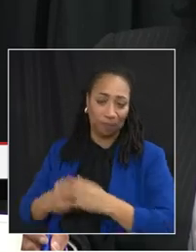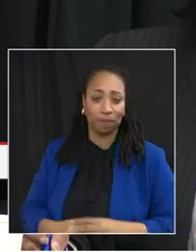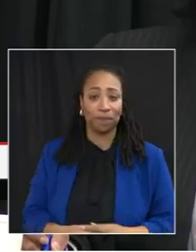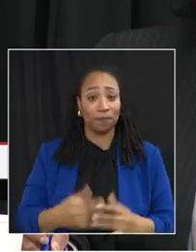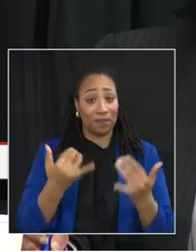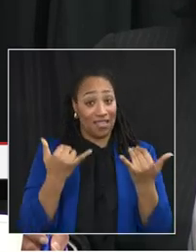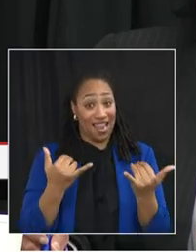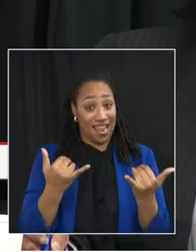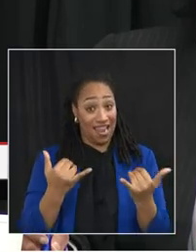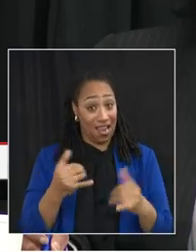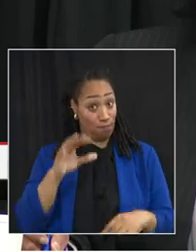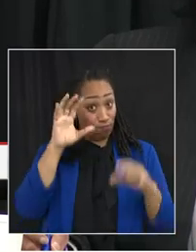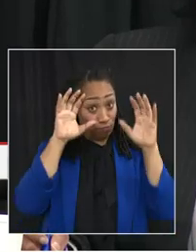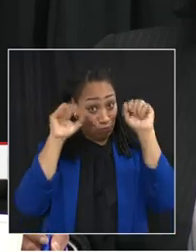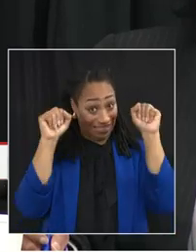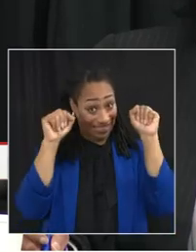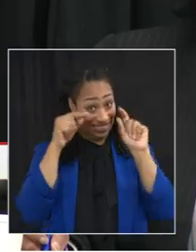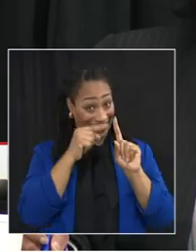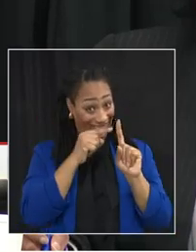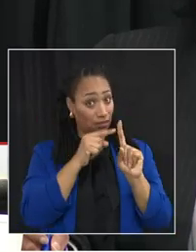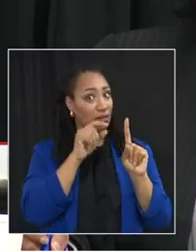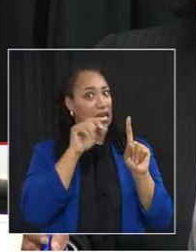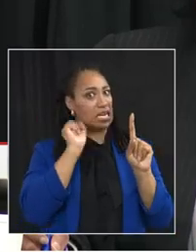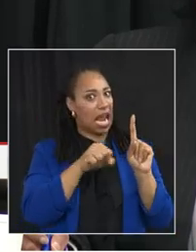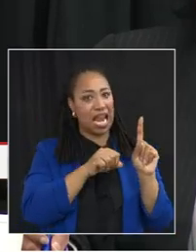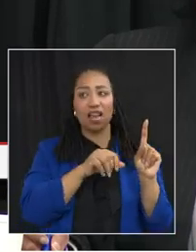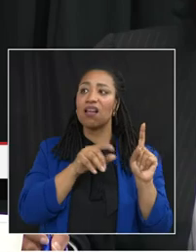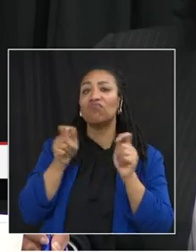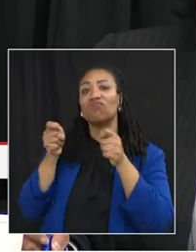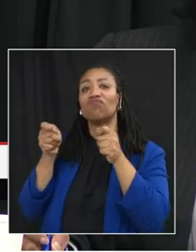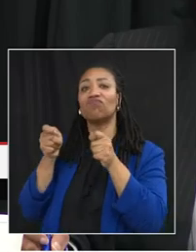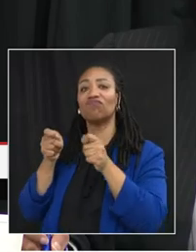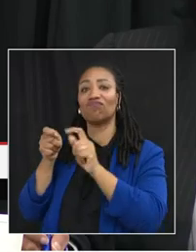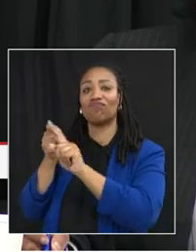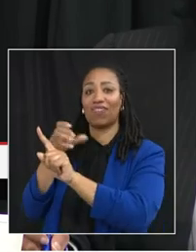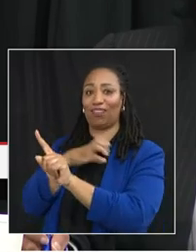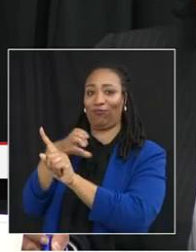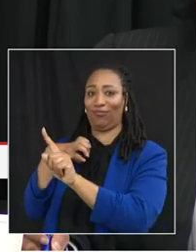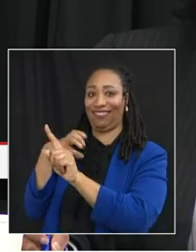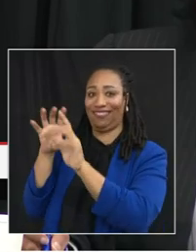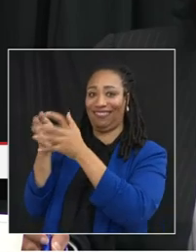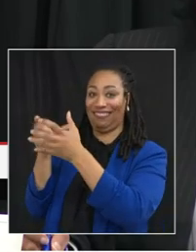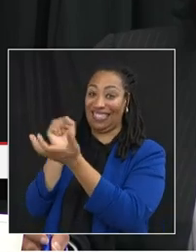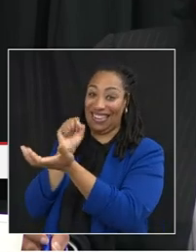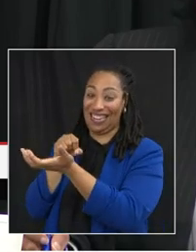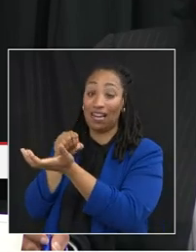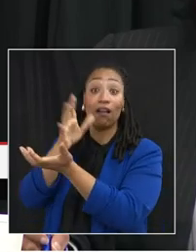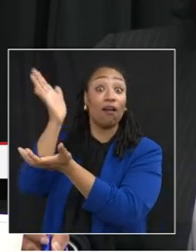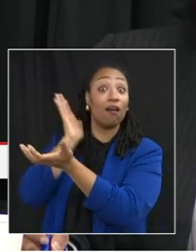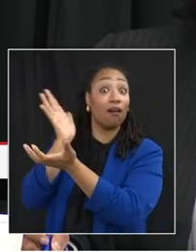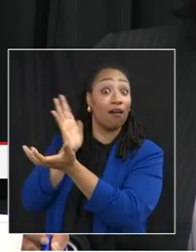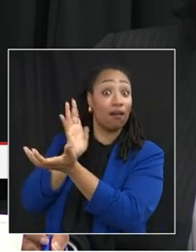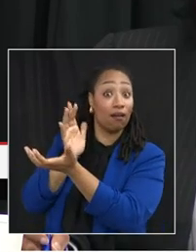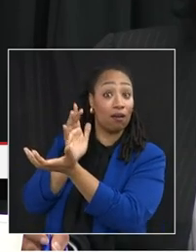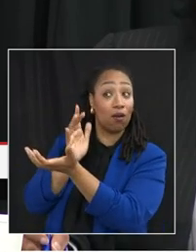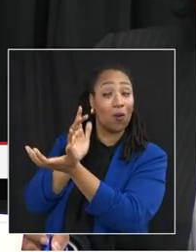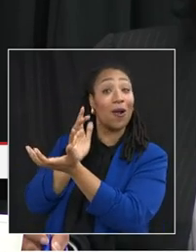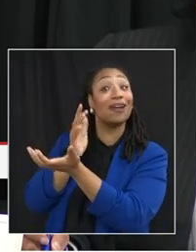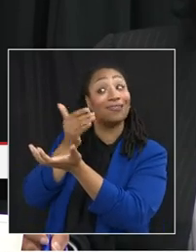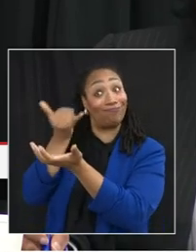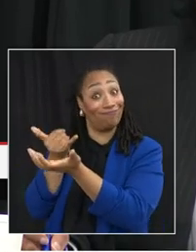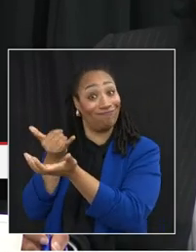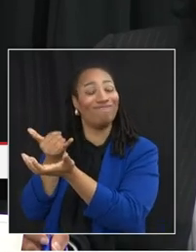They've controlled the Congress before, and the bills that they want to get through the Congress, they can't get